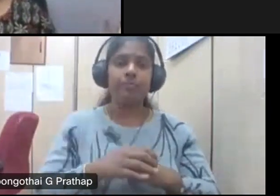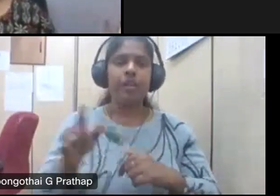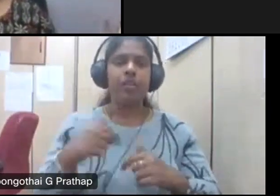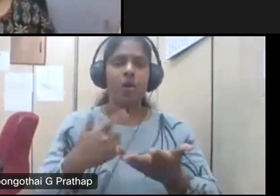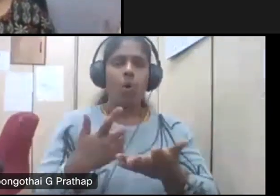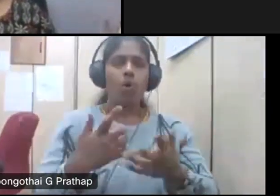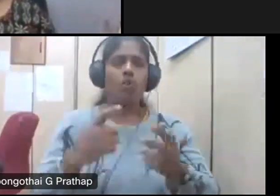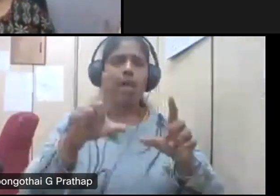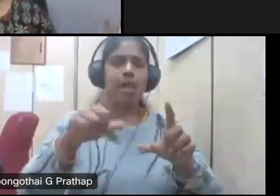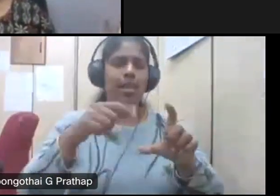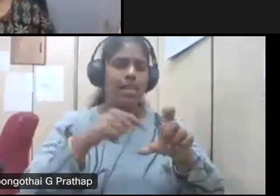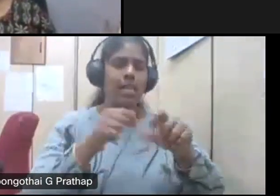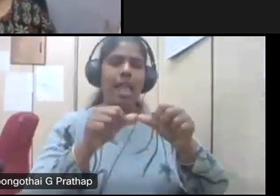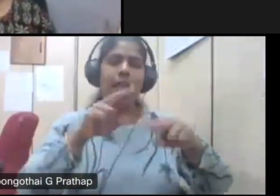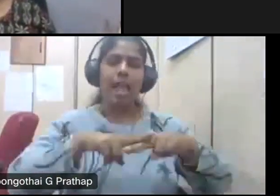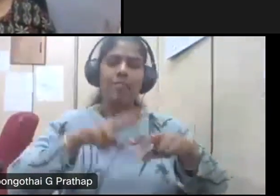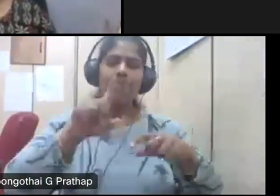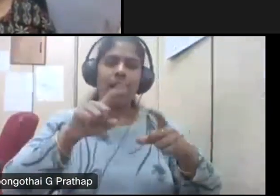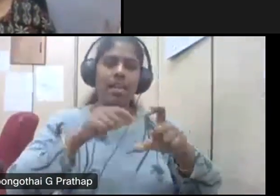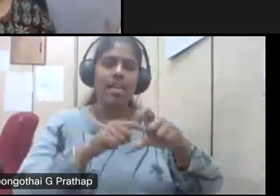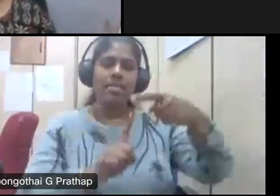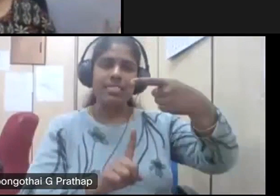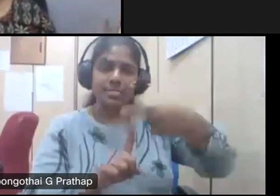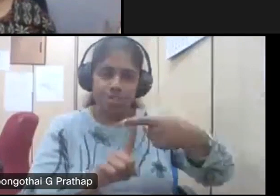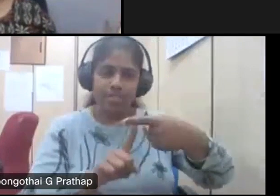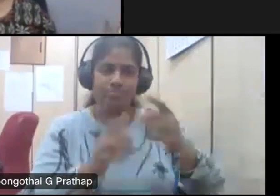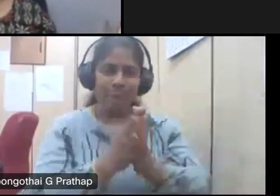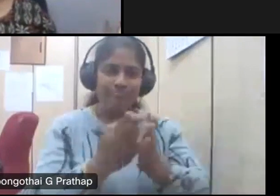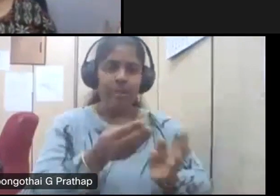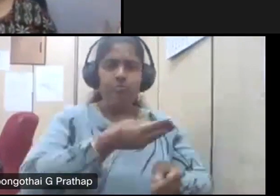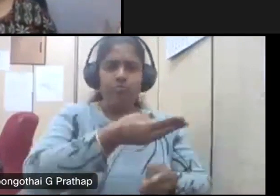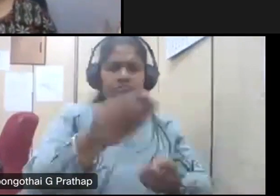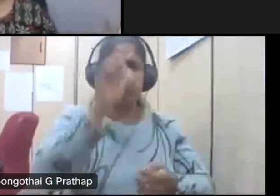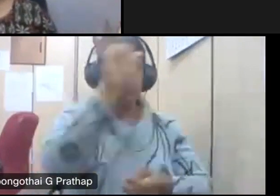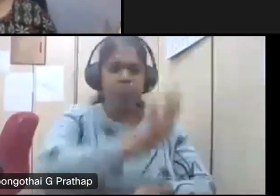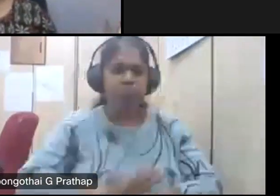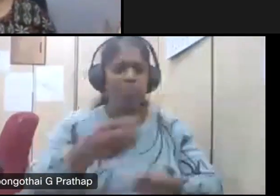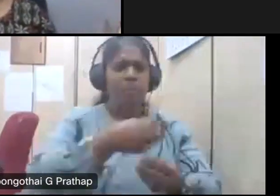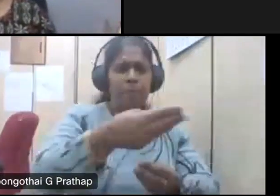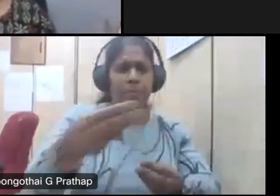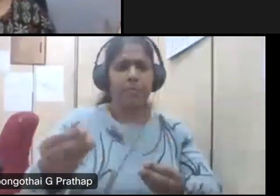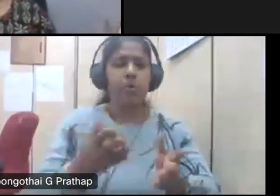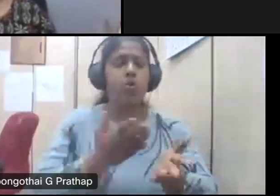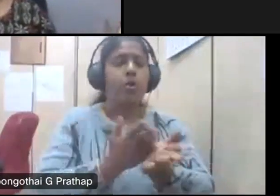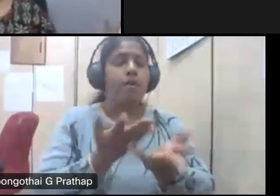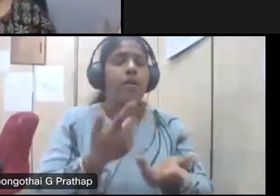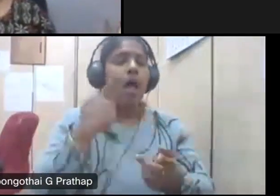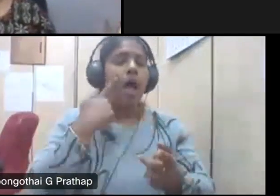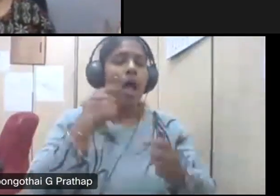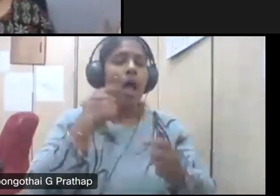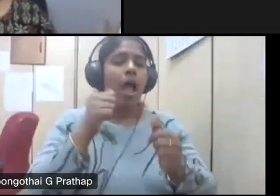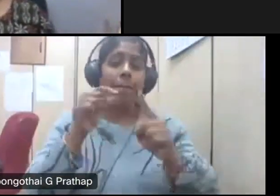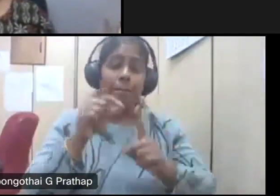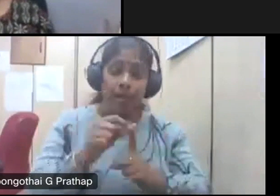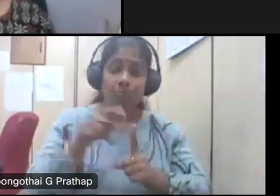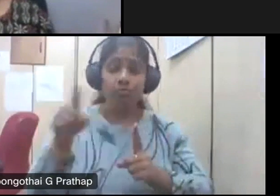on Down syndrome for doctors, which has been circulated across the country through IAP. She has enough